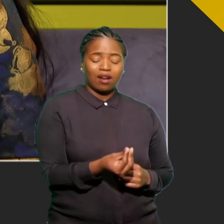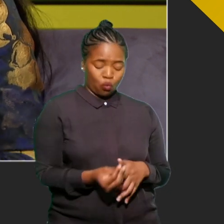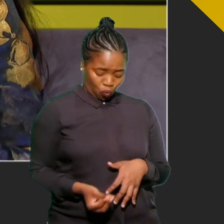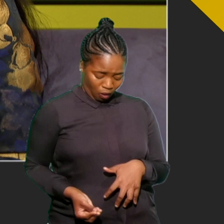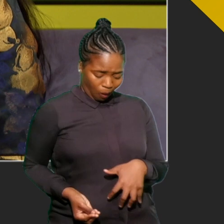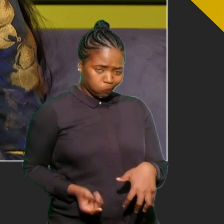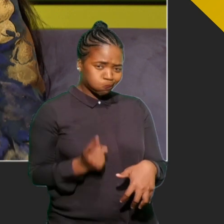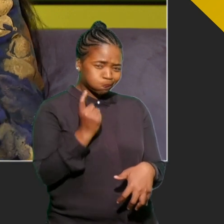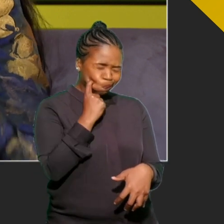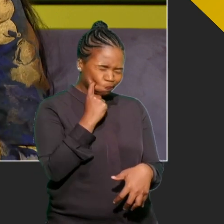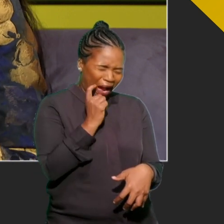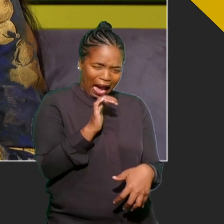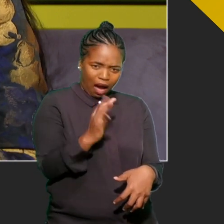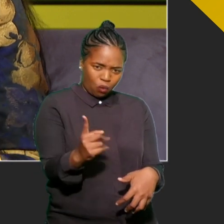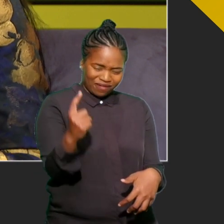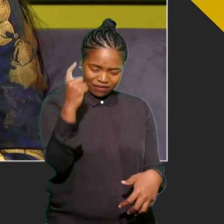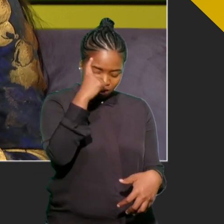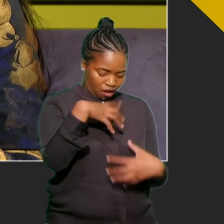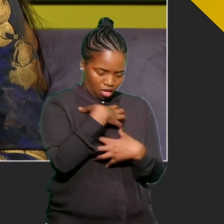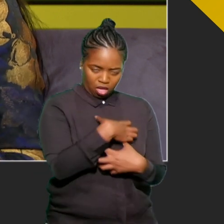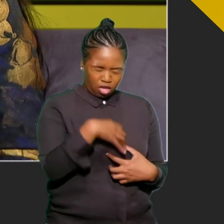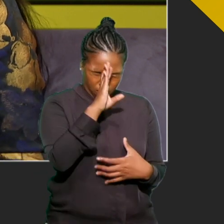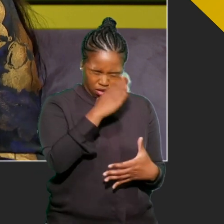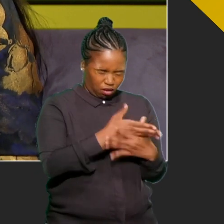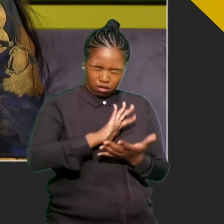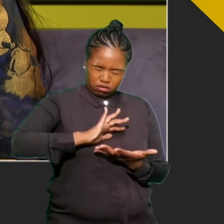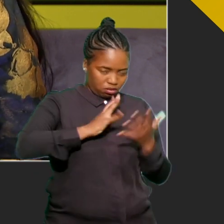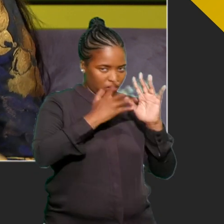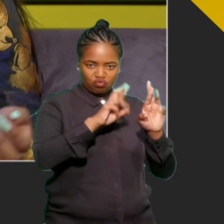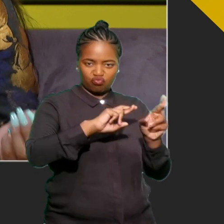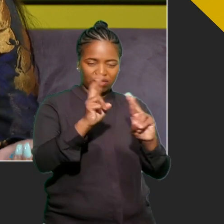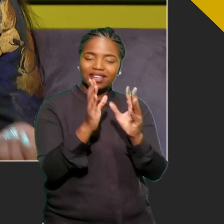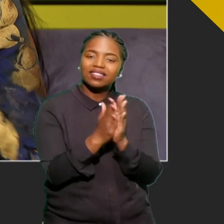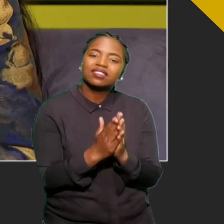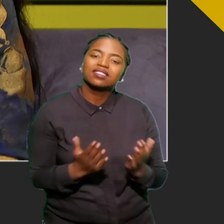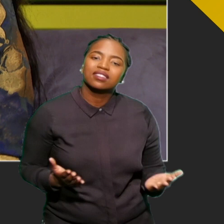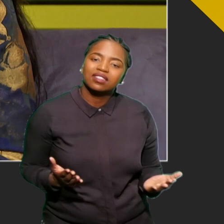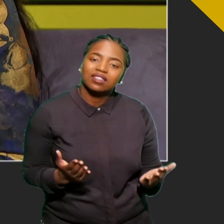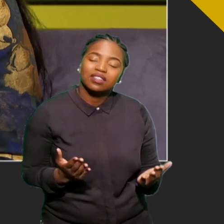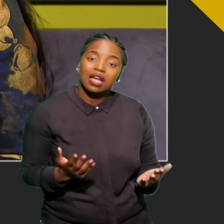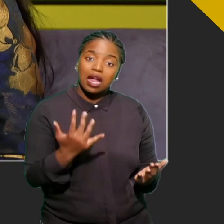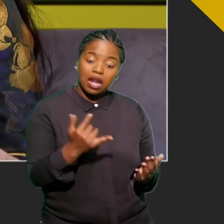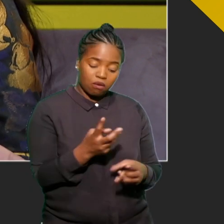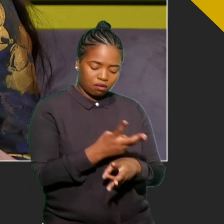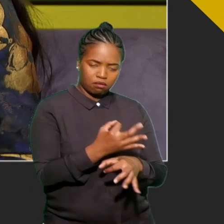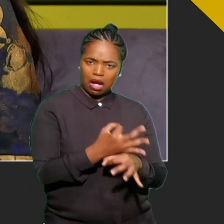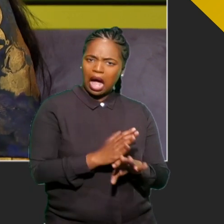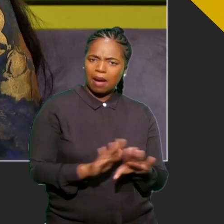pregnant, mentally, physically, and psychologically, she's not ready for this. So now, my